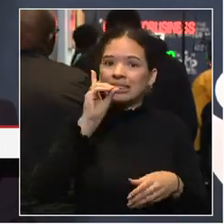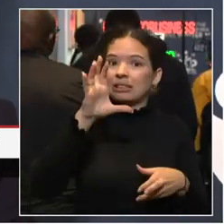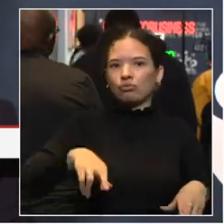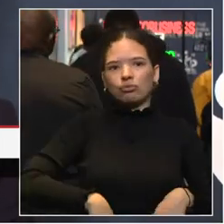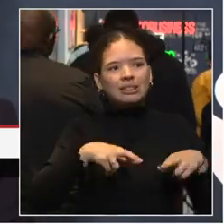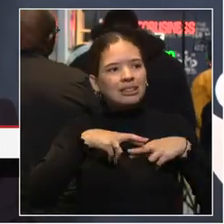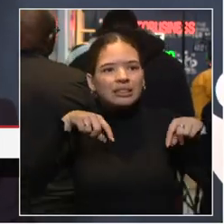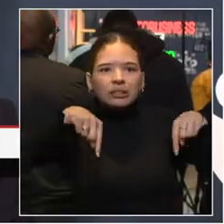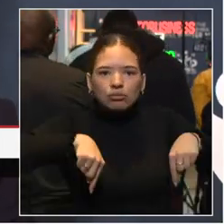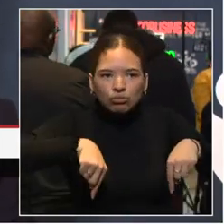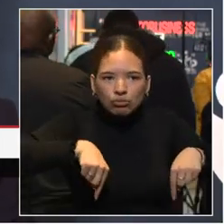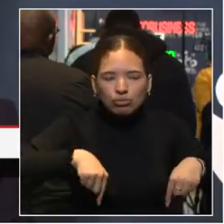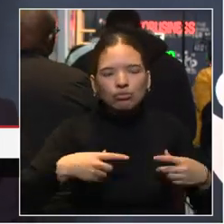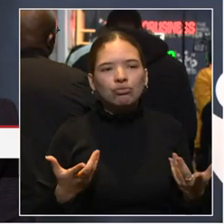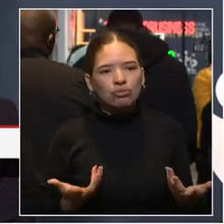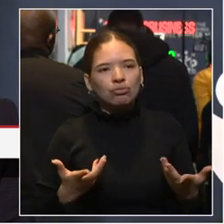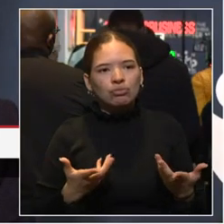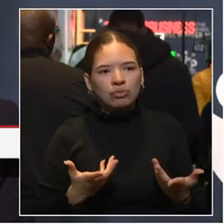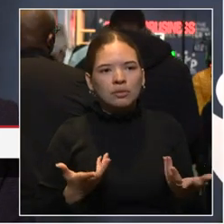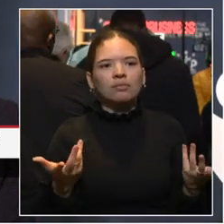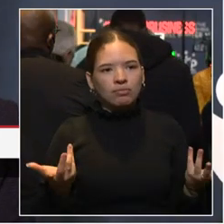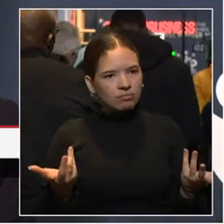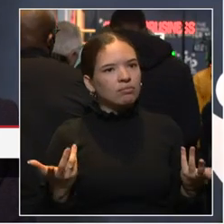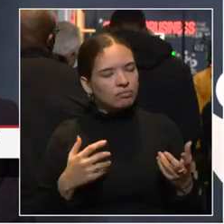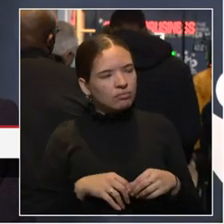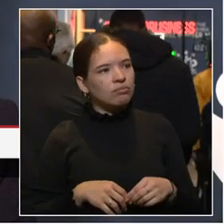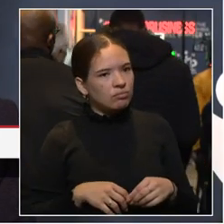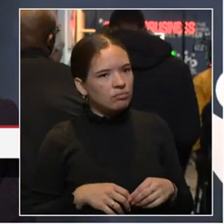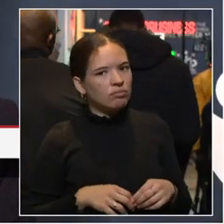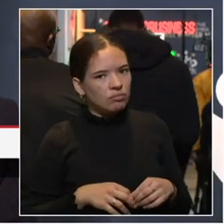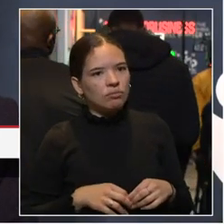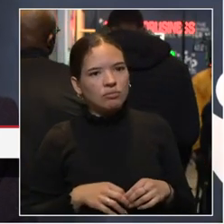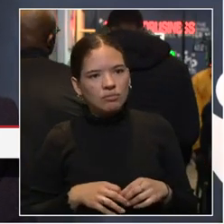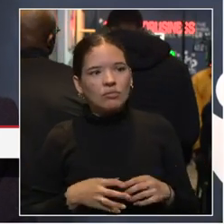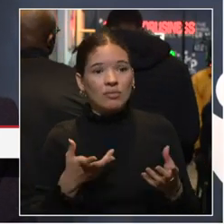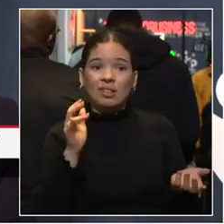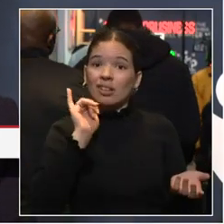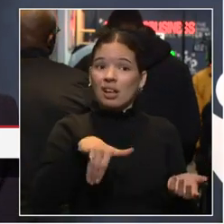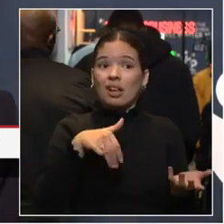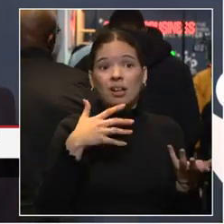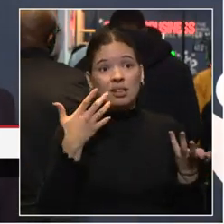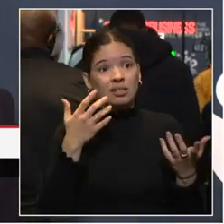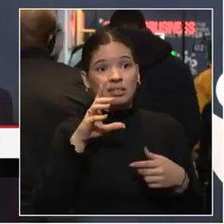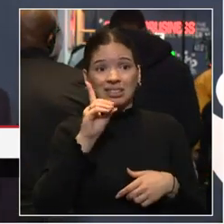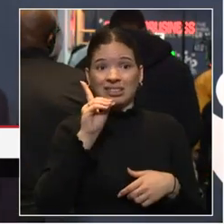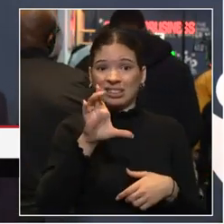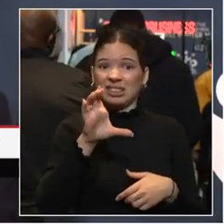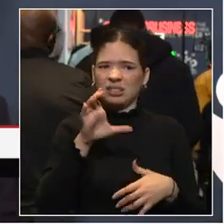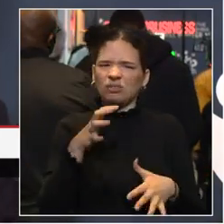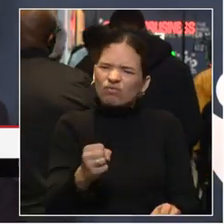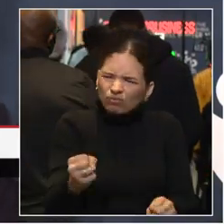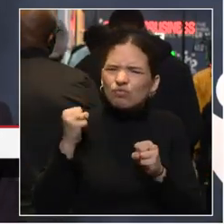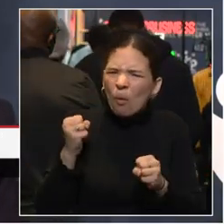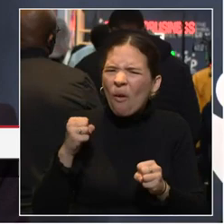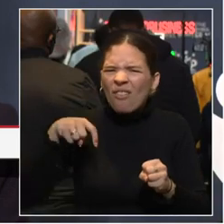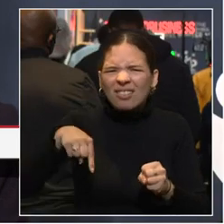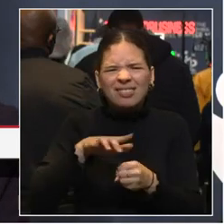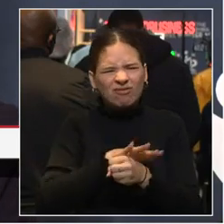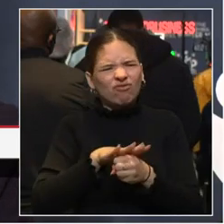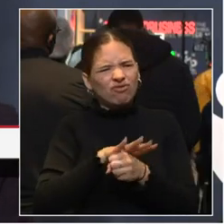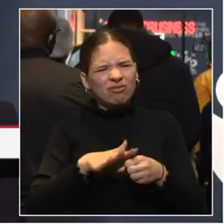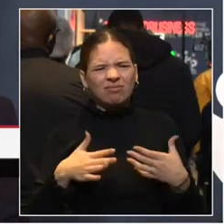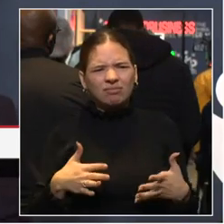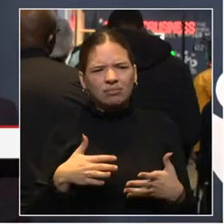that is and will make our force stronger. So I could see other examples of that in high